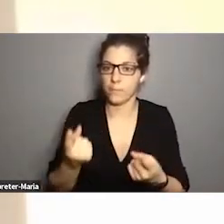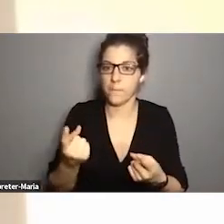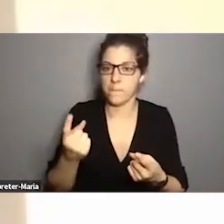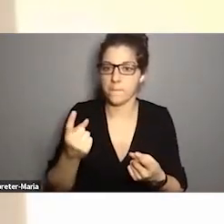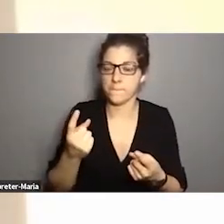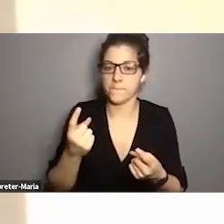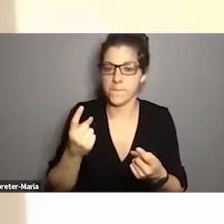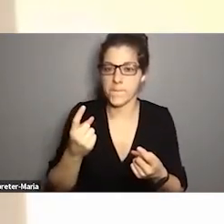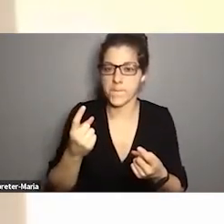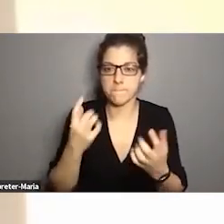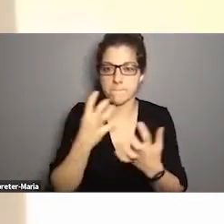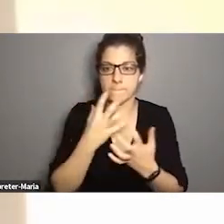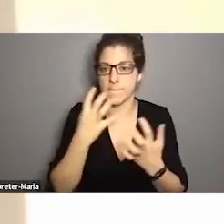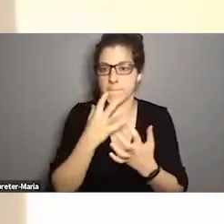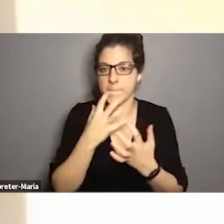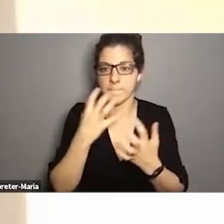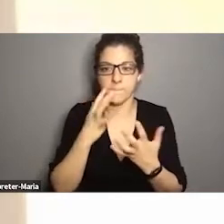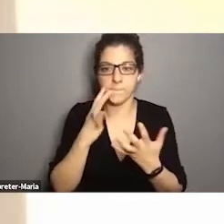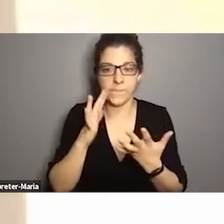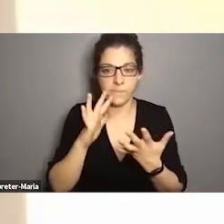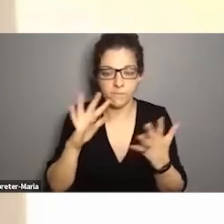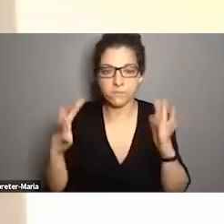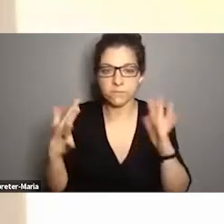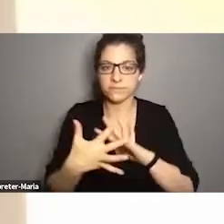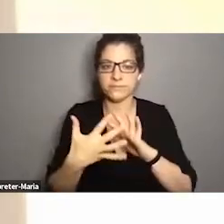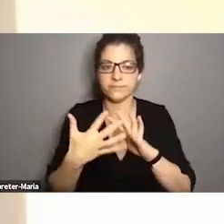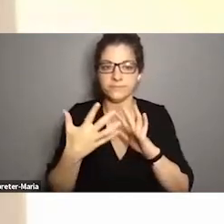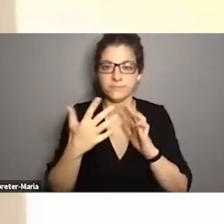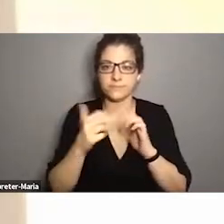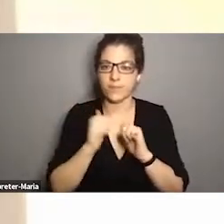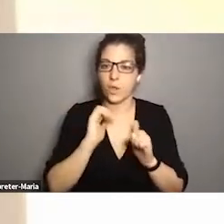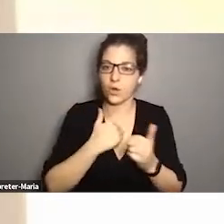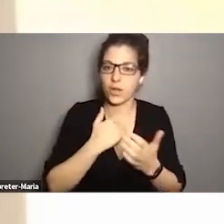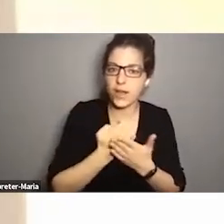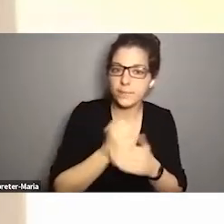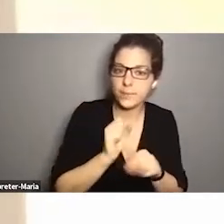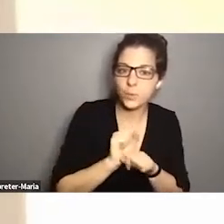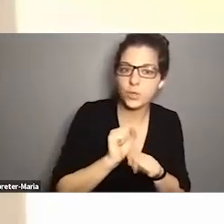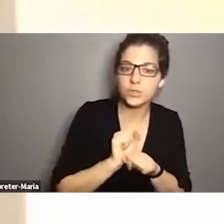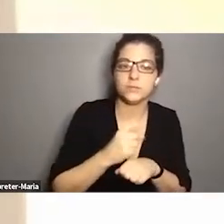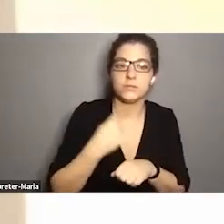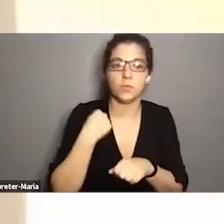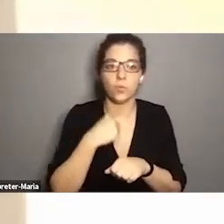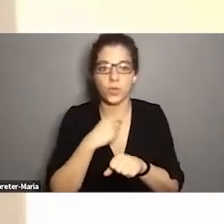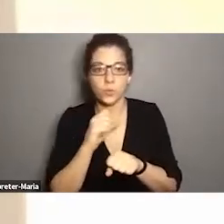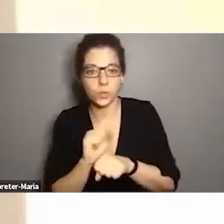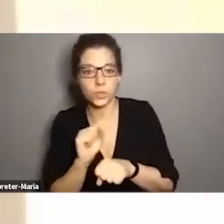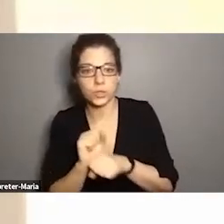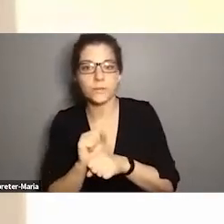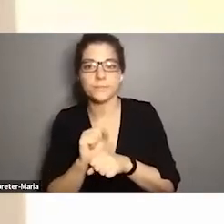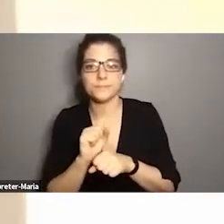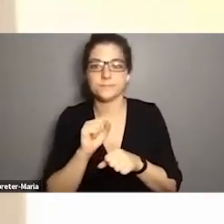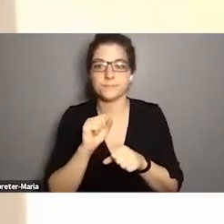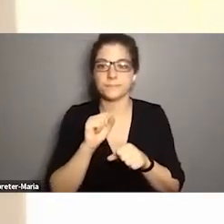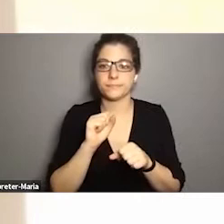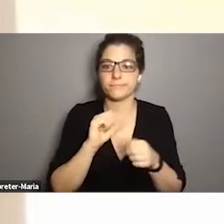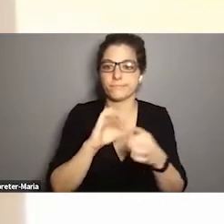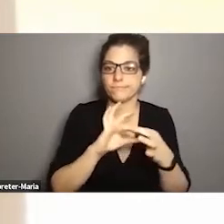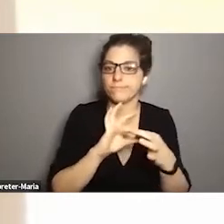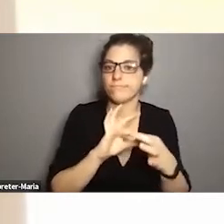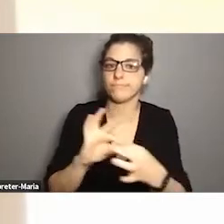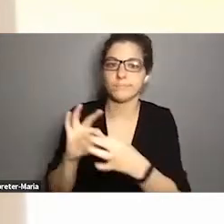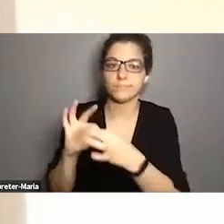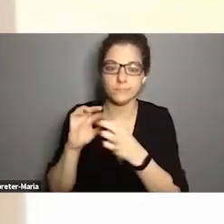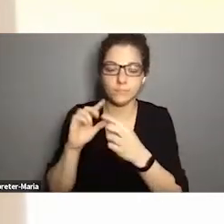these past two years have been transformational in the way our economy works, the way we work, the way we relate to one another.